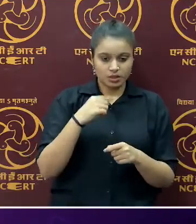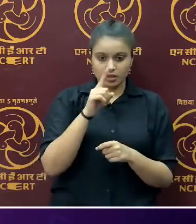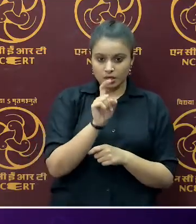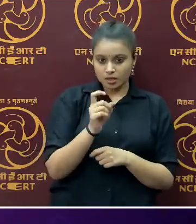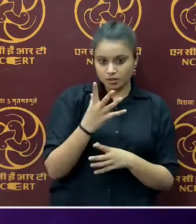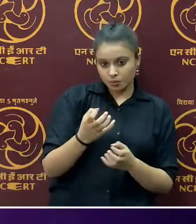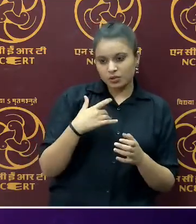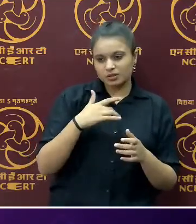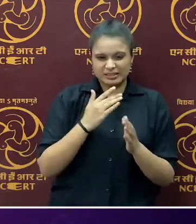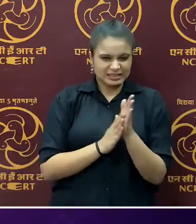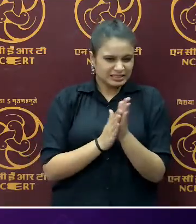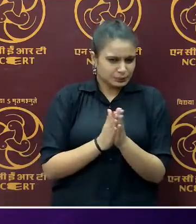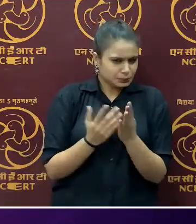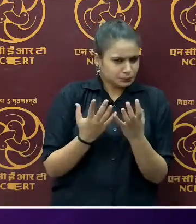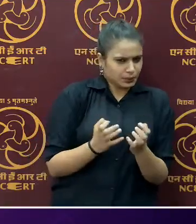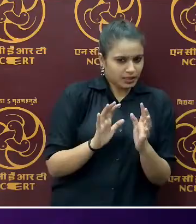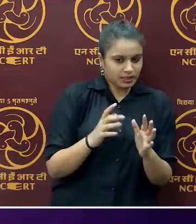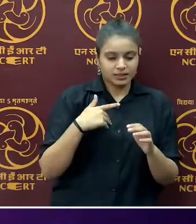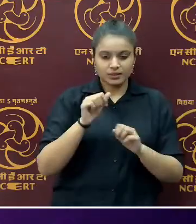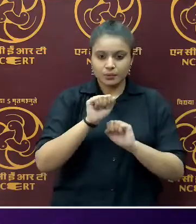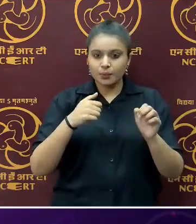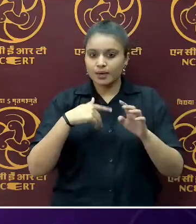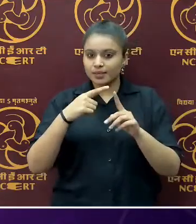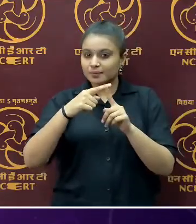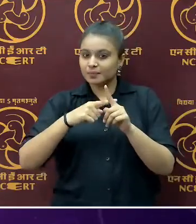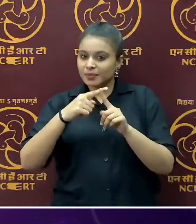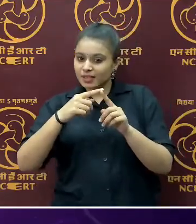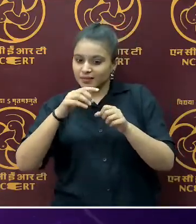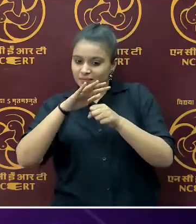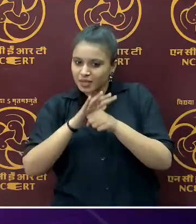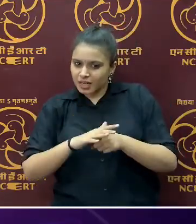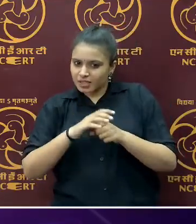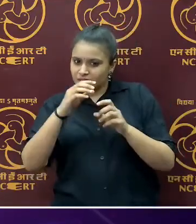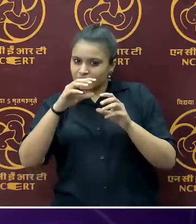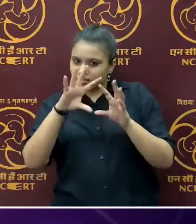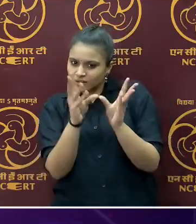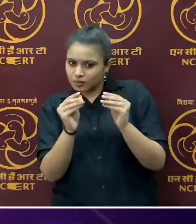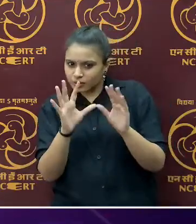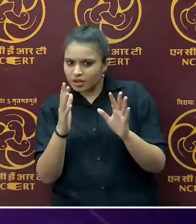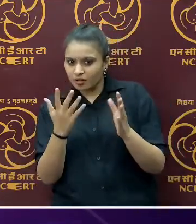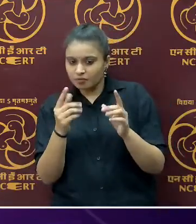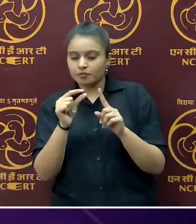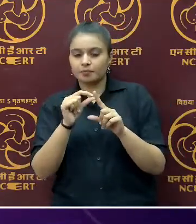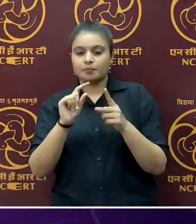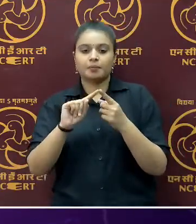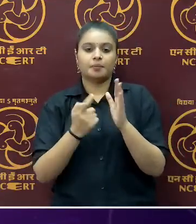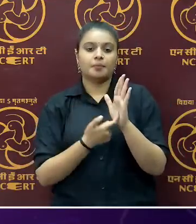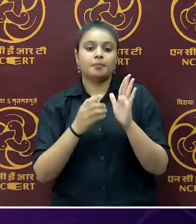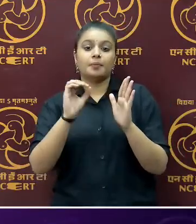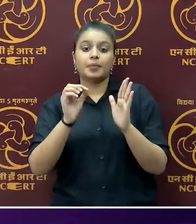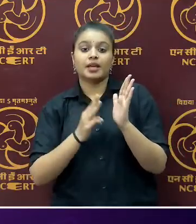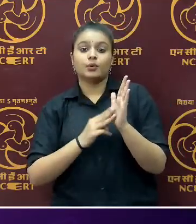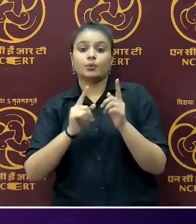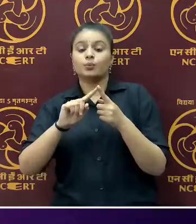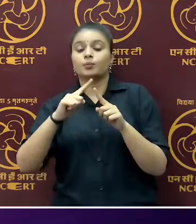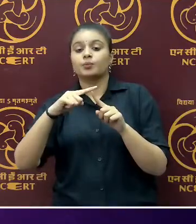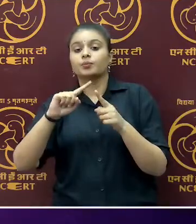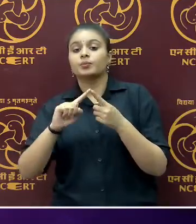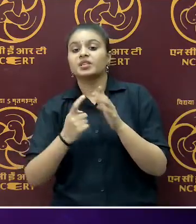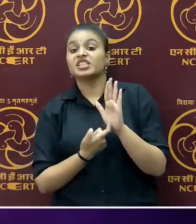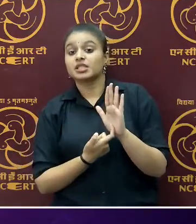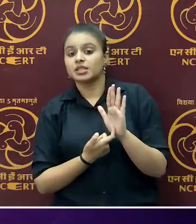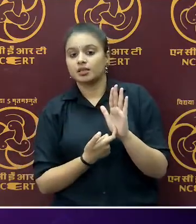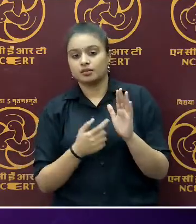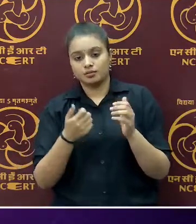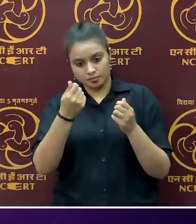out of curiosity, that to measure these pressures, do we have certain kind of devices, Barometers. barometer, I heard about that. What exactly it is?